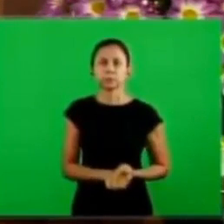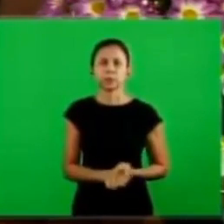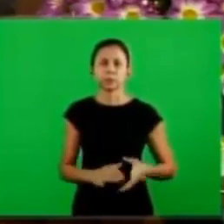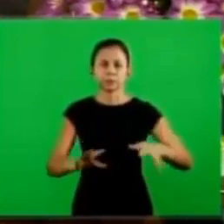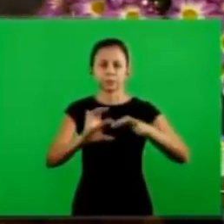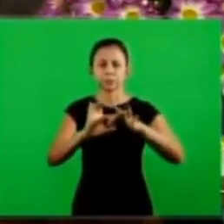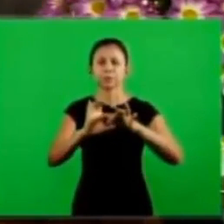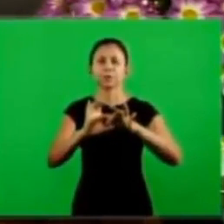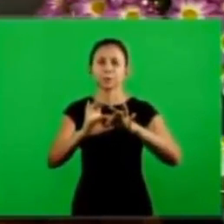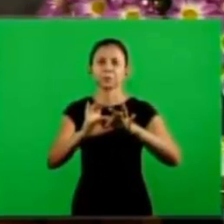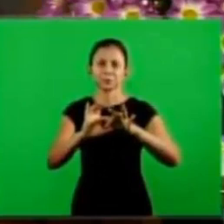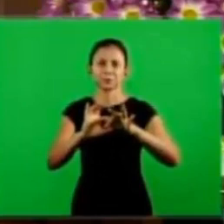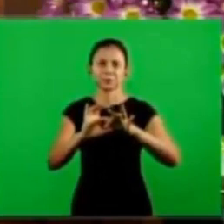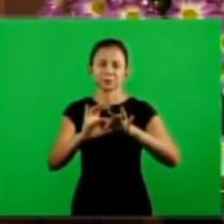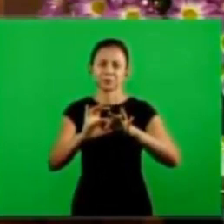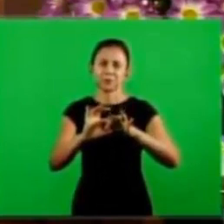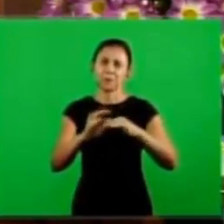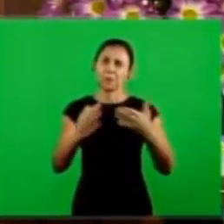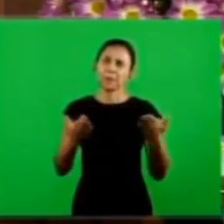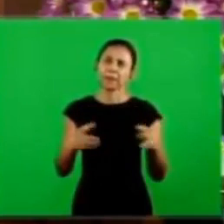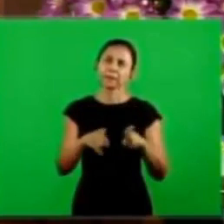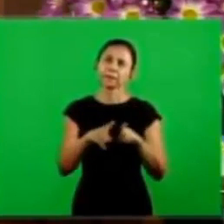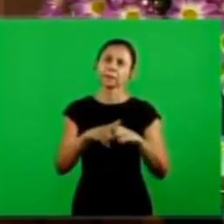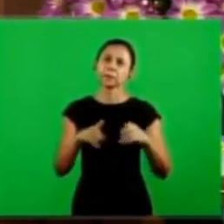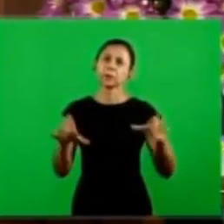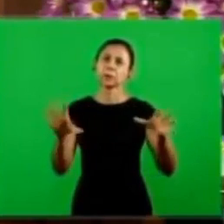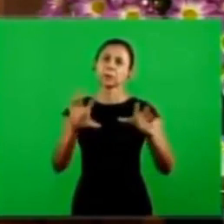between husband and wife, for example.